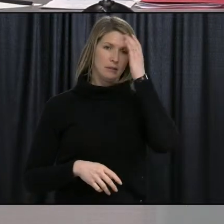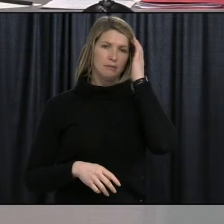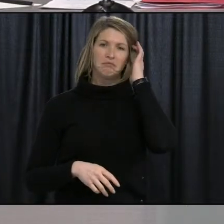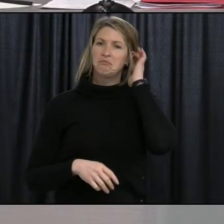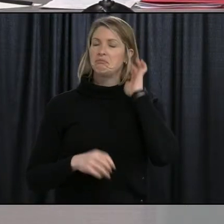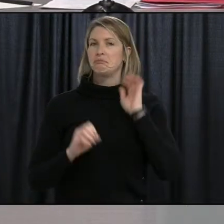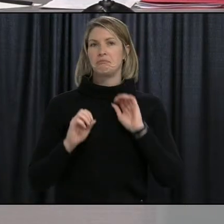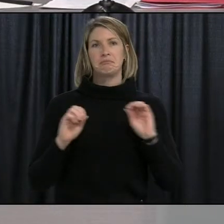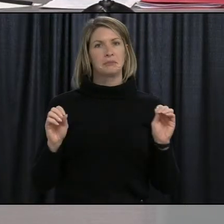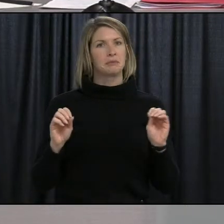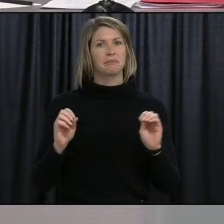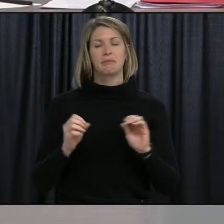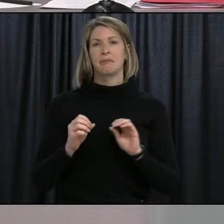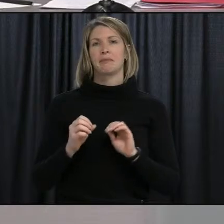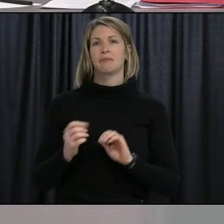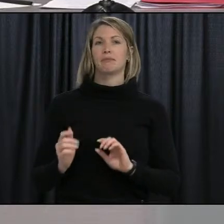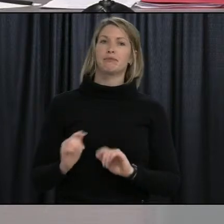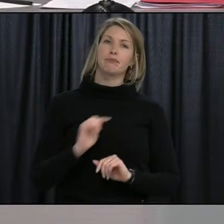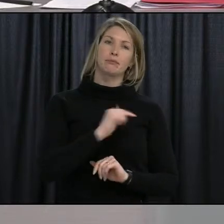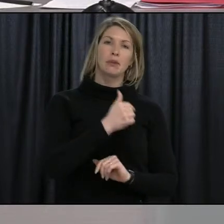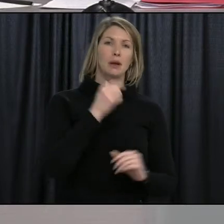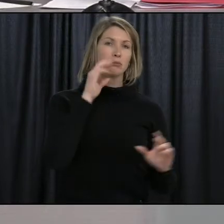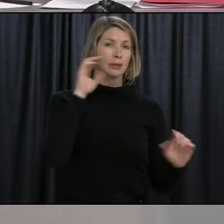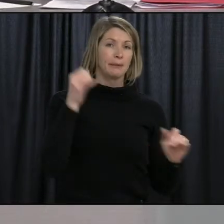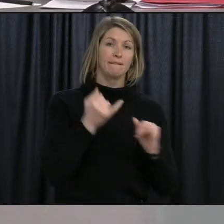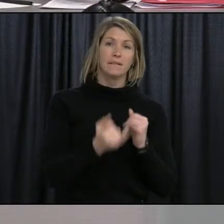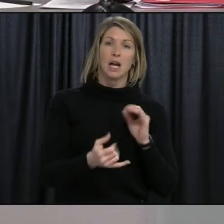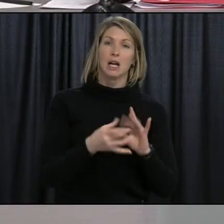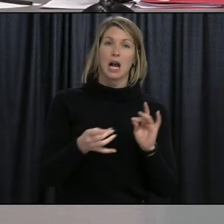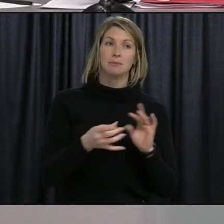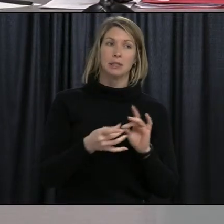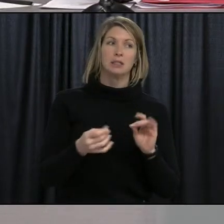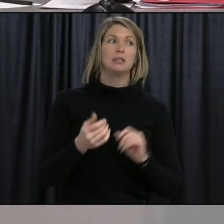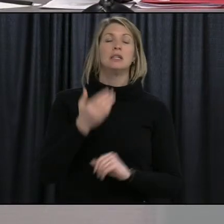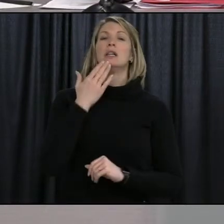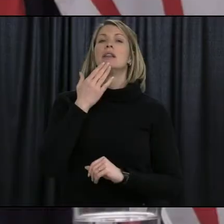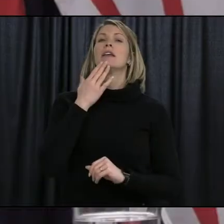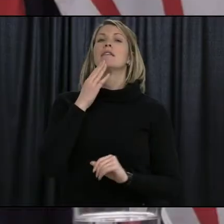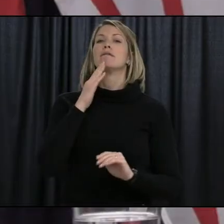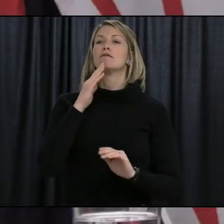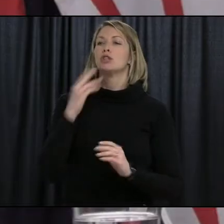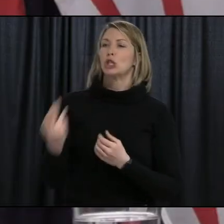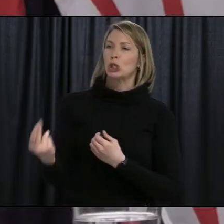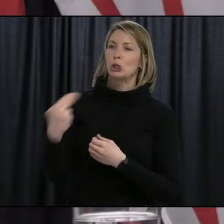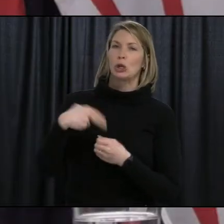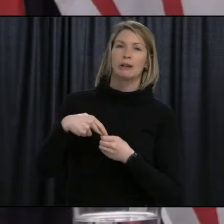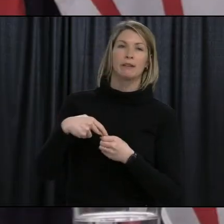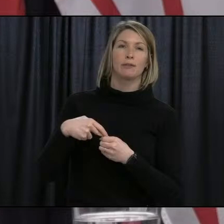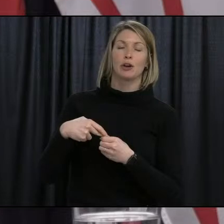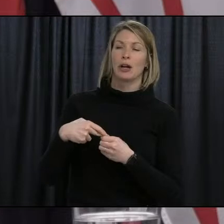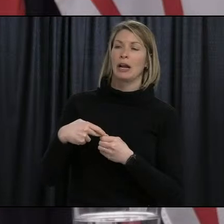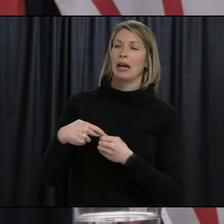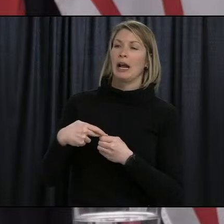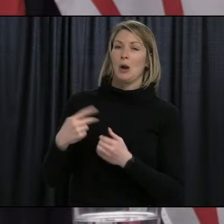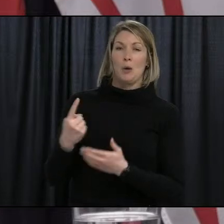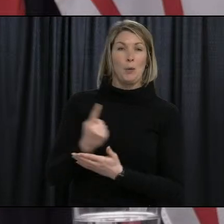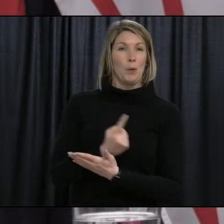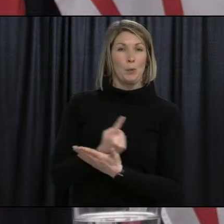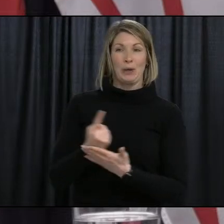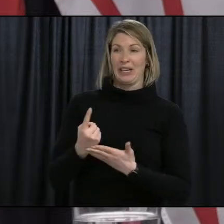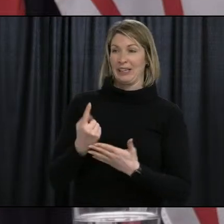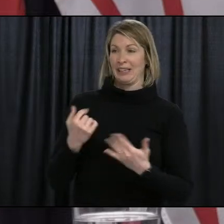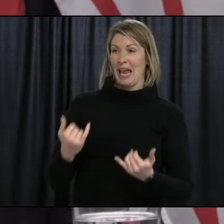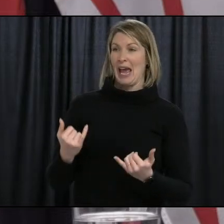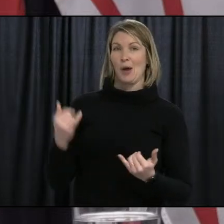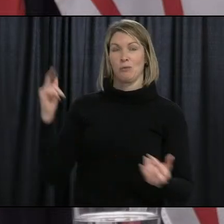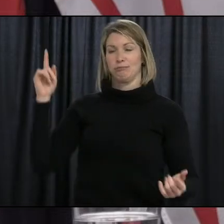Okay, thank you, everyone. Premier, do you have any final comments today? Thank you all for joining us for the end of the week update. Certainly good news as the